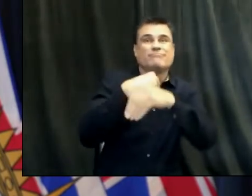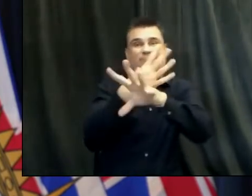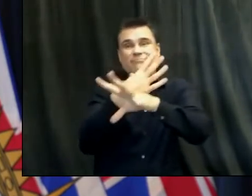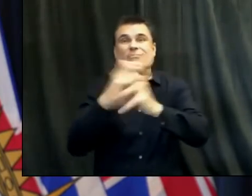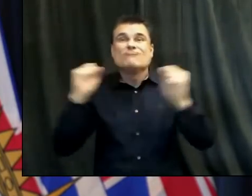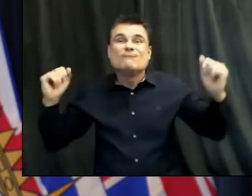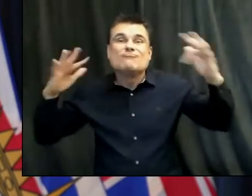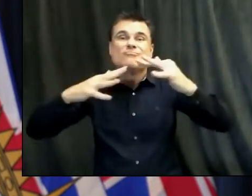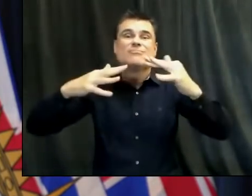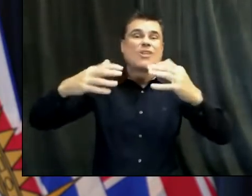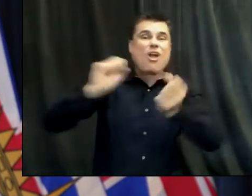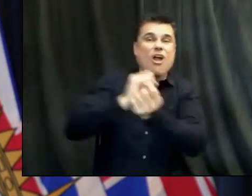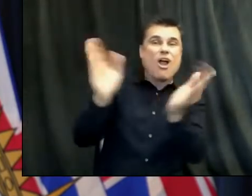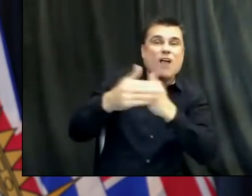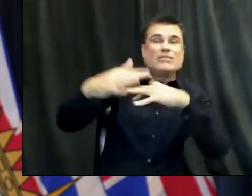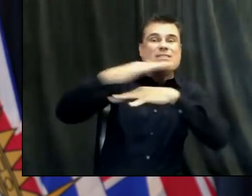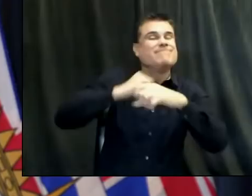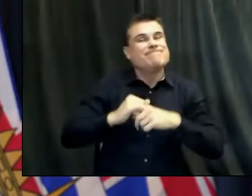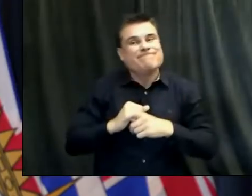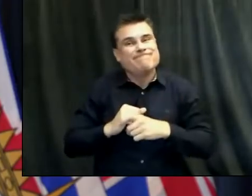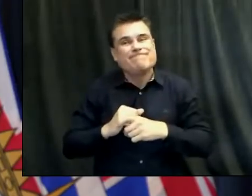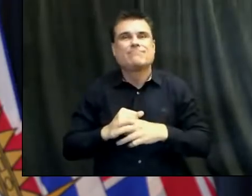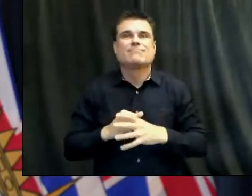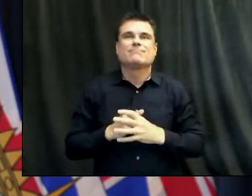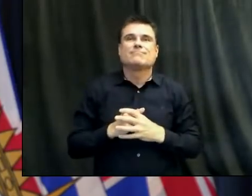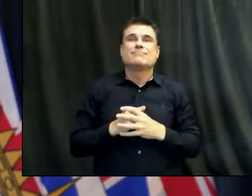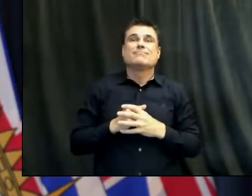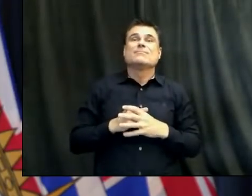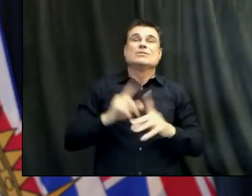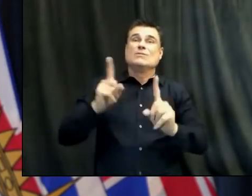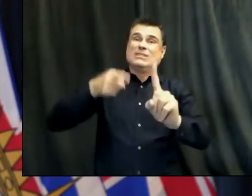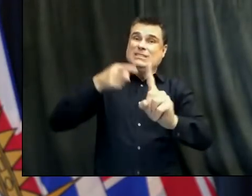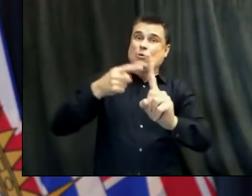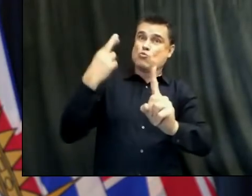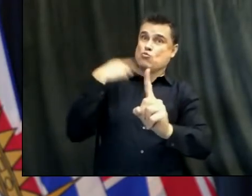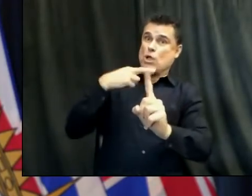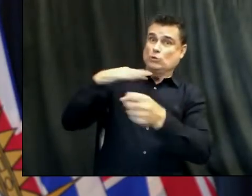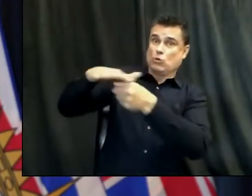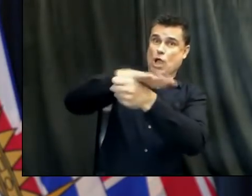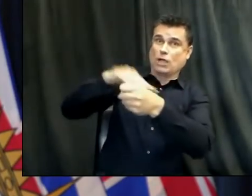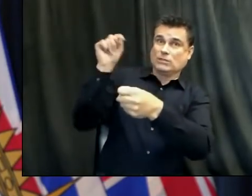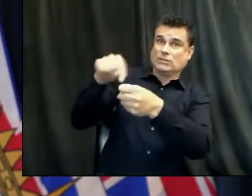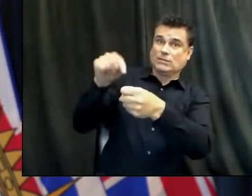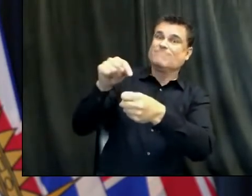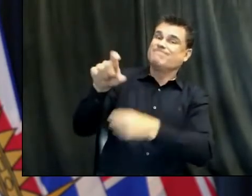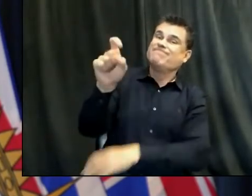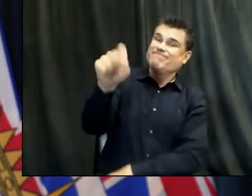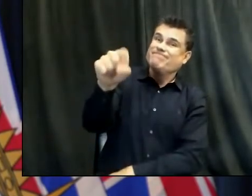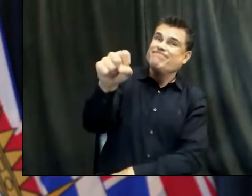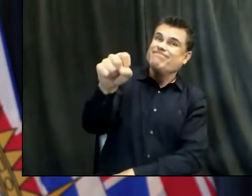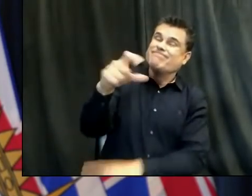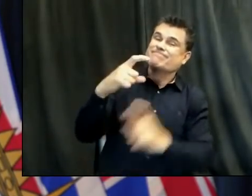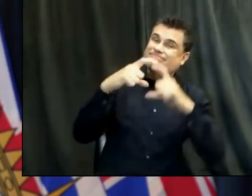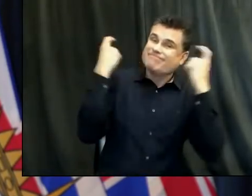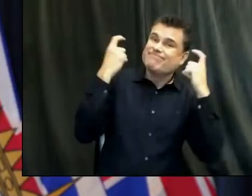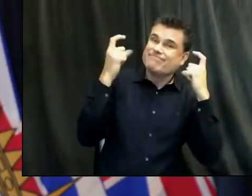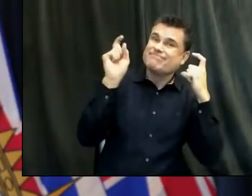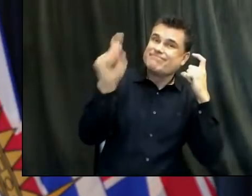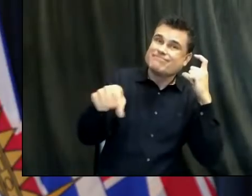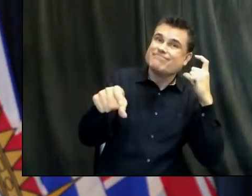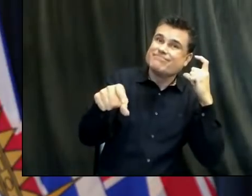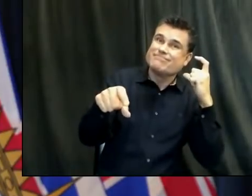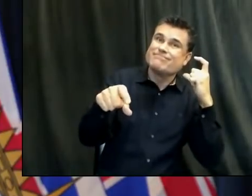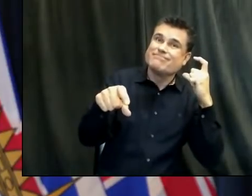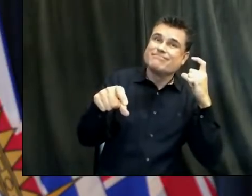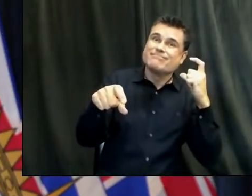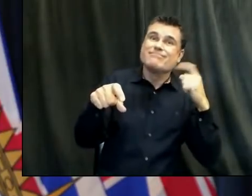of that. In restaurants, absolutely. If the person is not part of your household, then if you're in that close space with them, you should be